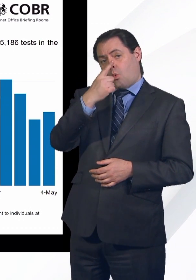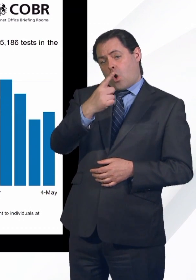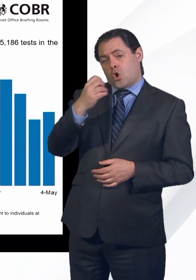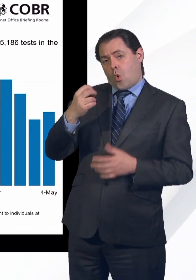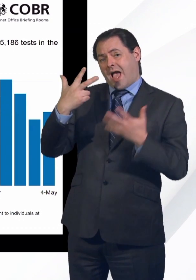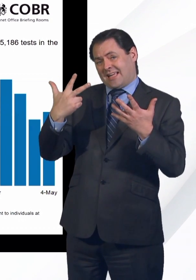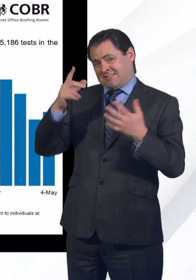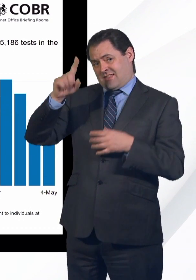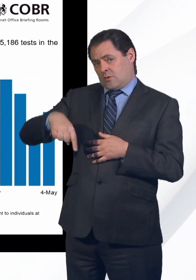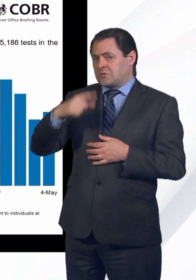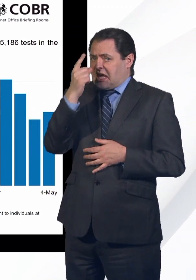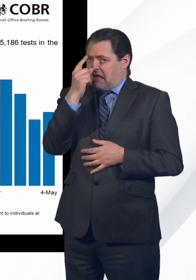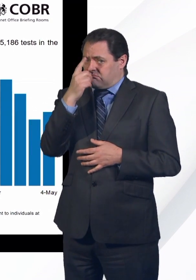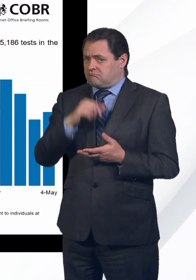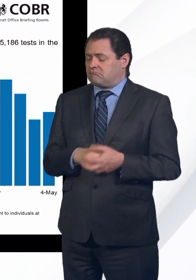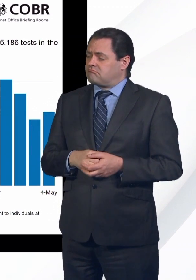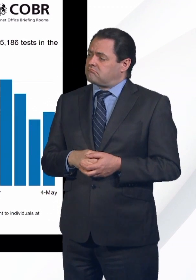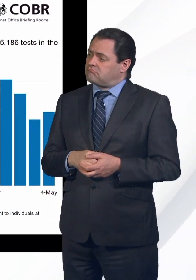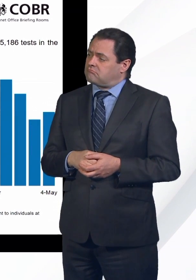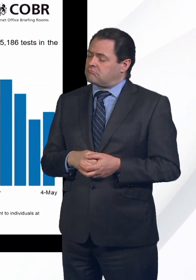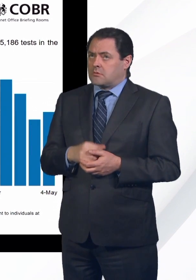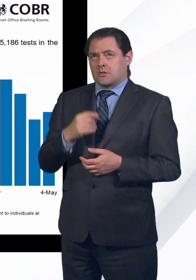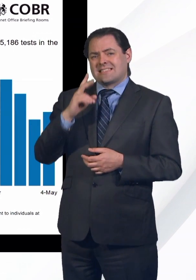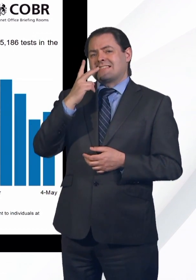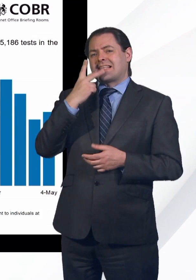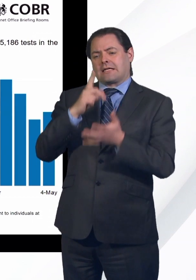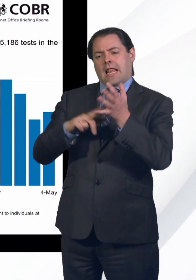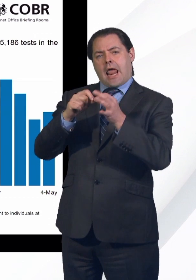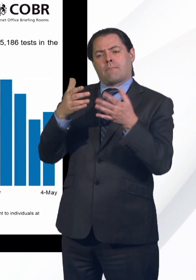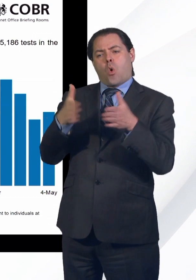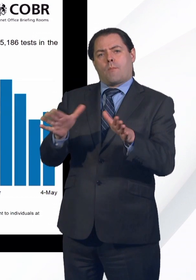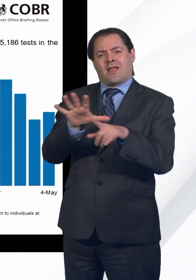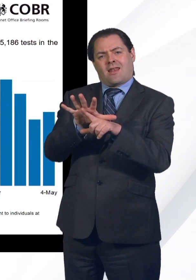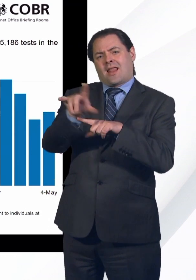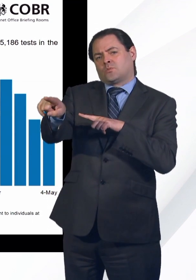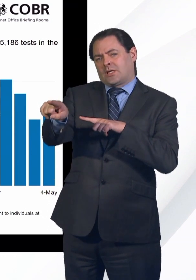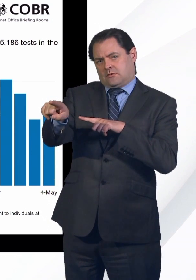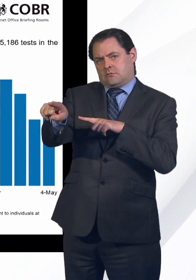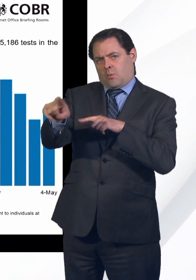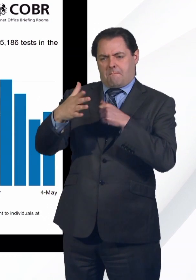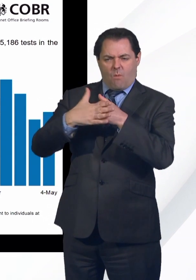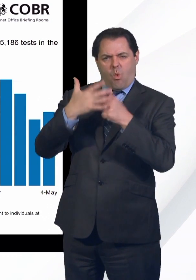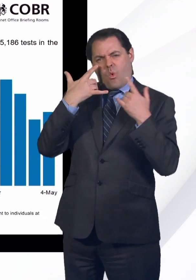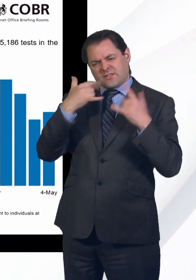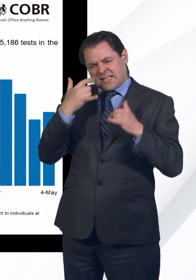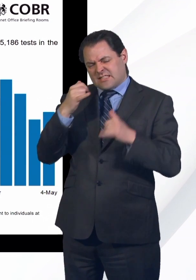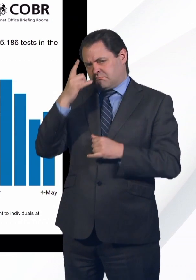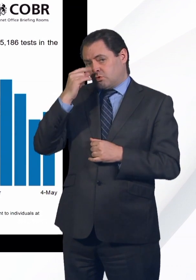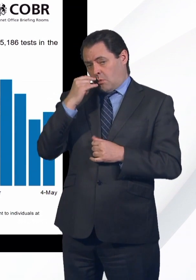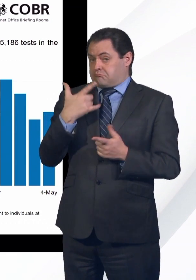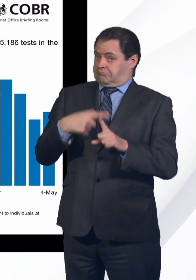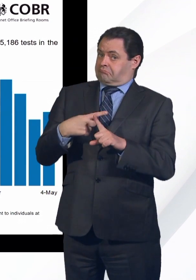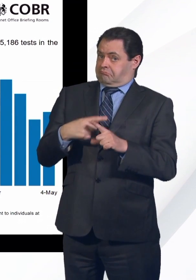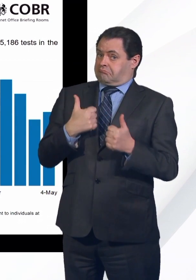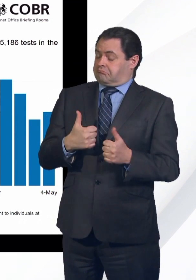108,000 tests, and there is another lab opening next week. So this is all very encouraging. Tests